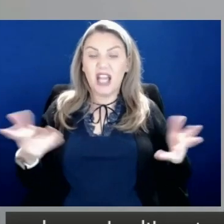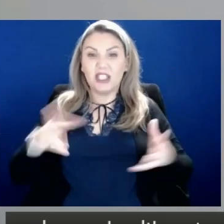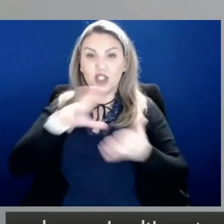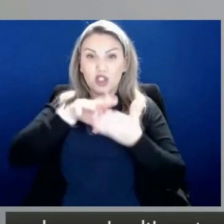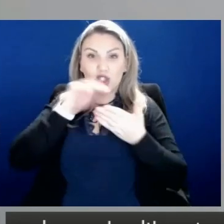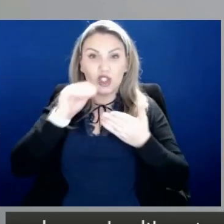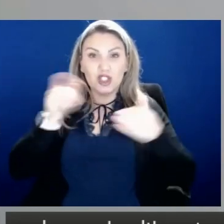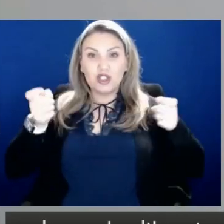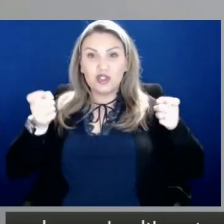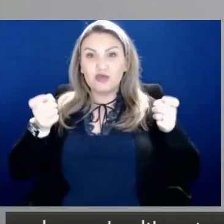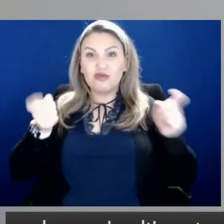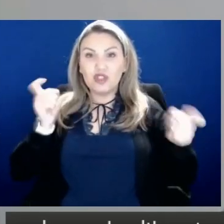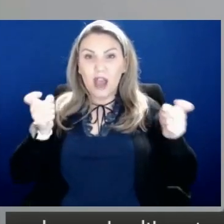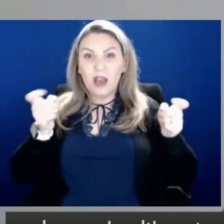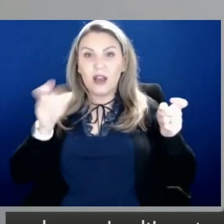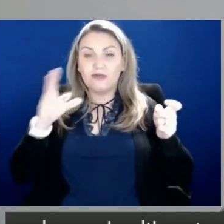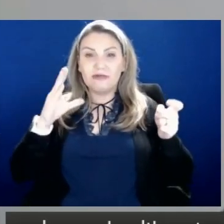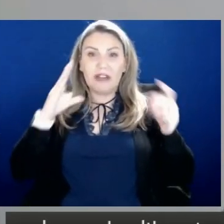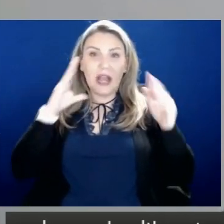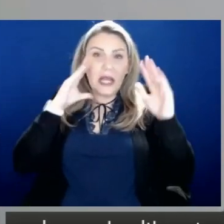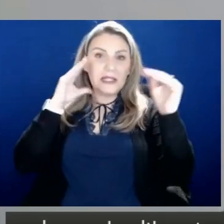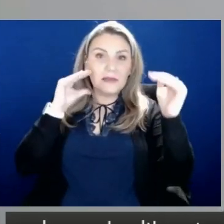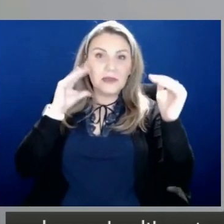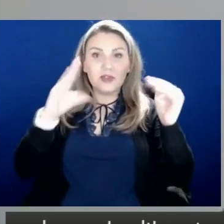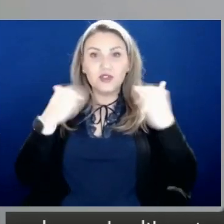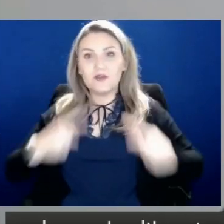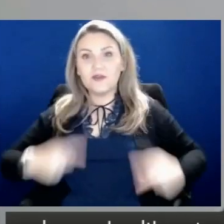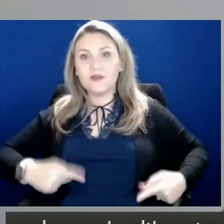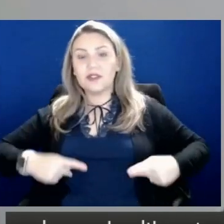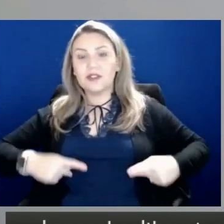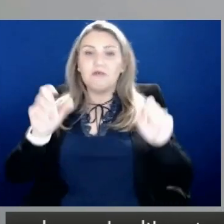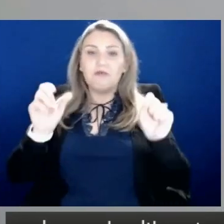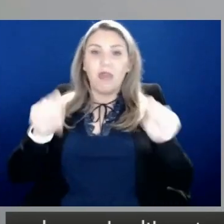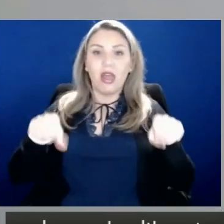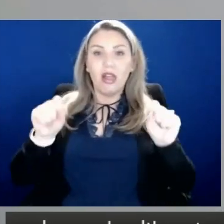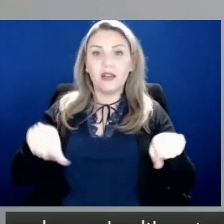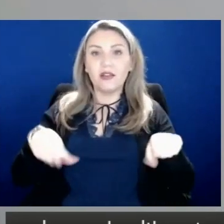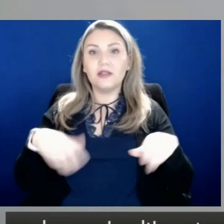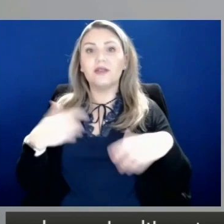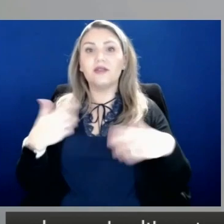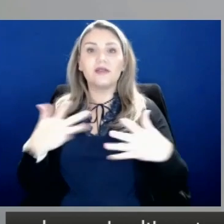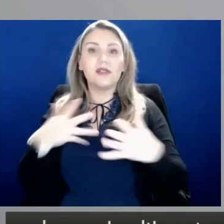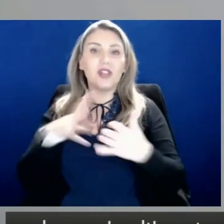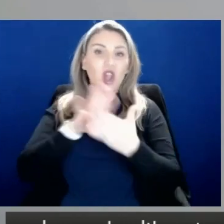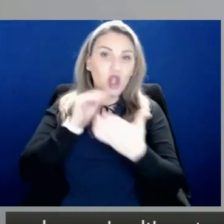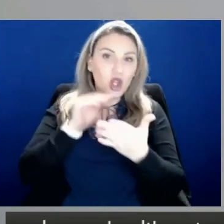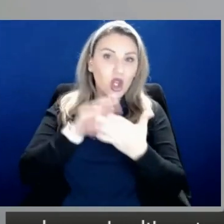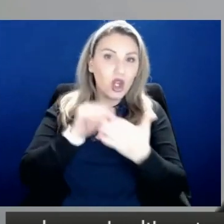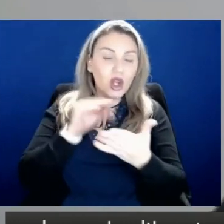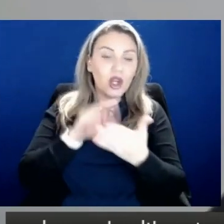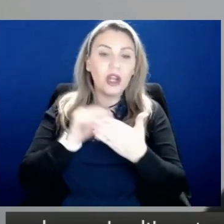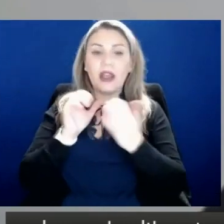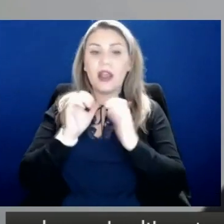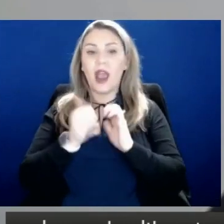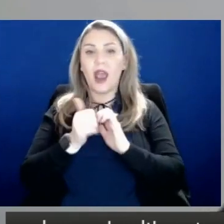your expectation of your physical abilities. It's learning how to,